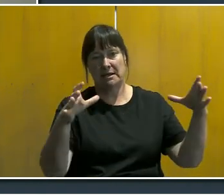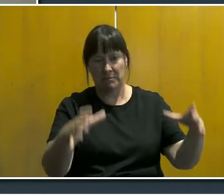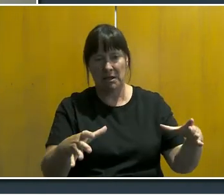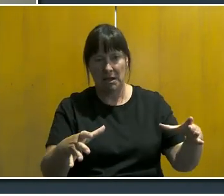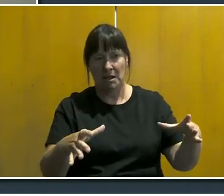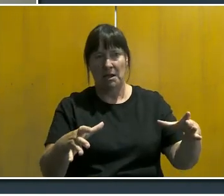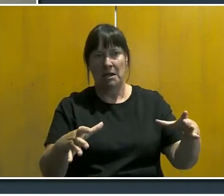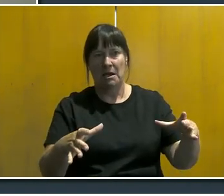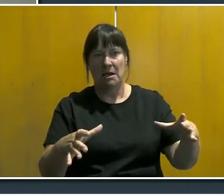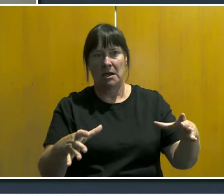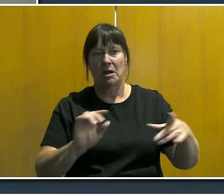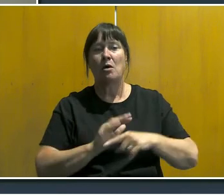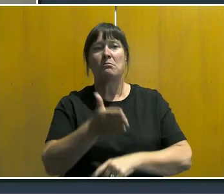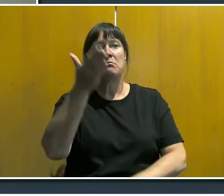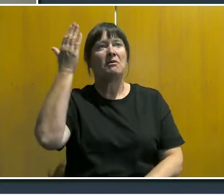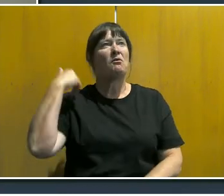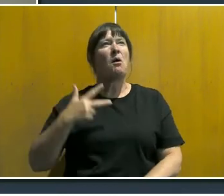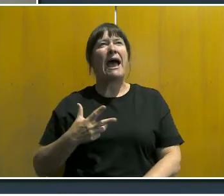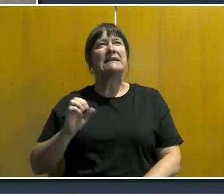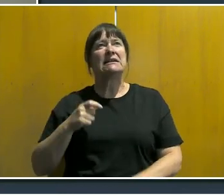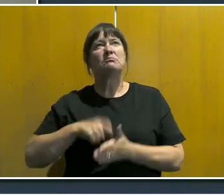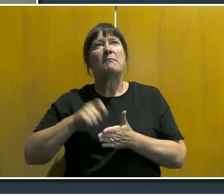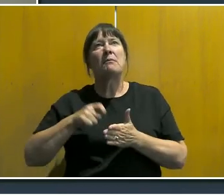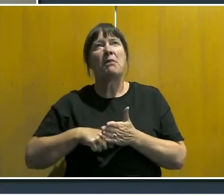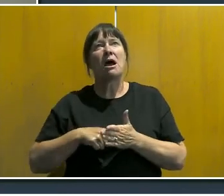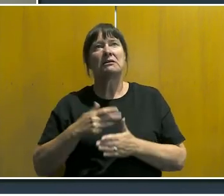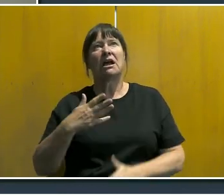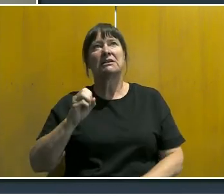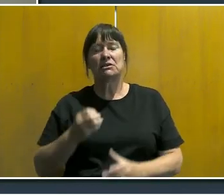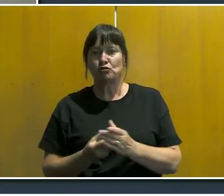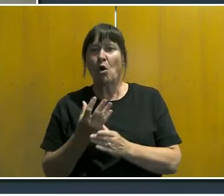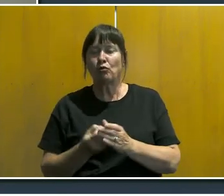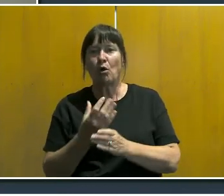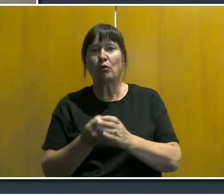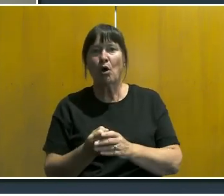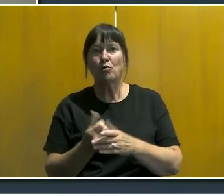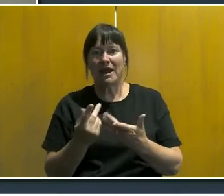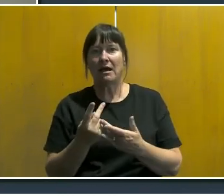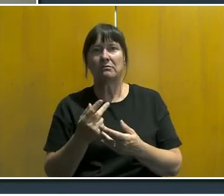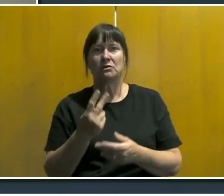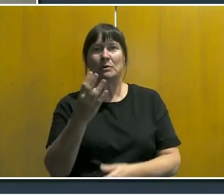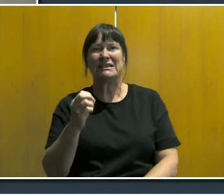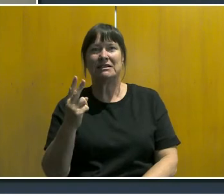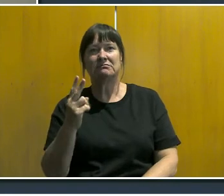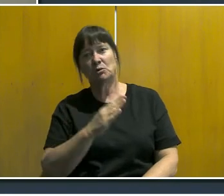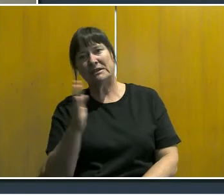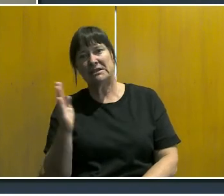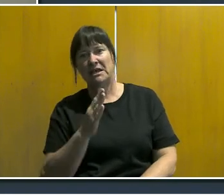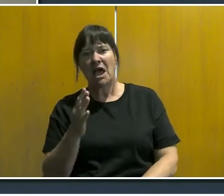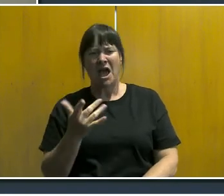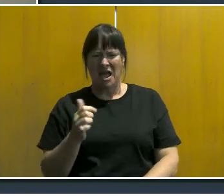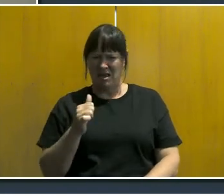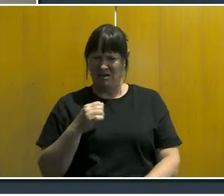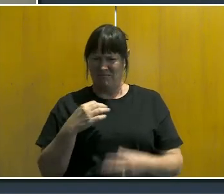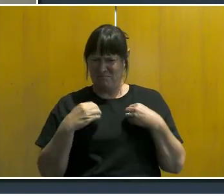80s, conglomerates, acquisitions, the 90s, grow, into the 20s where we are now. The question is, what is the right size of our business? How